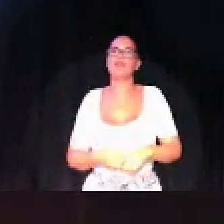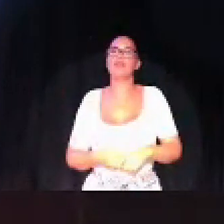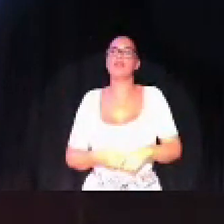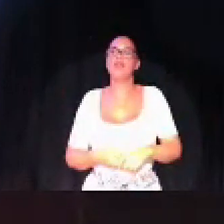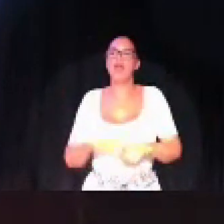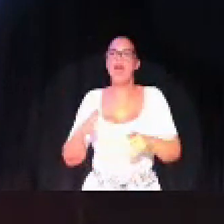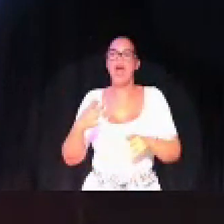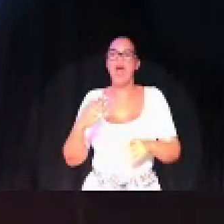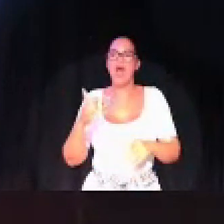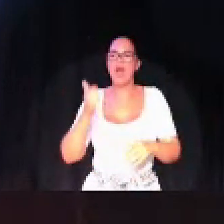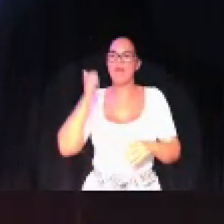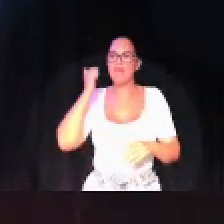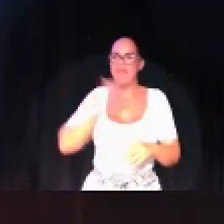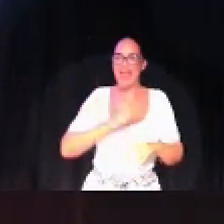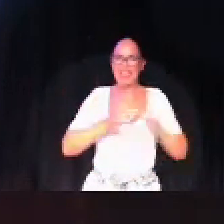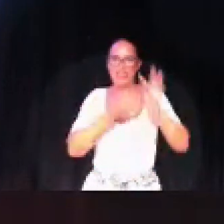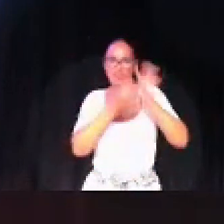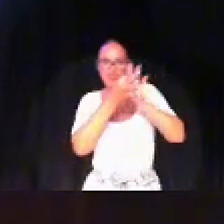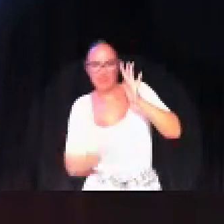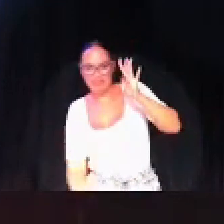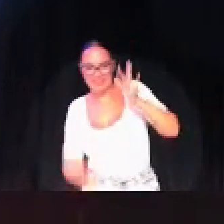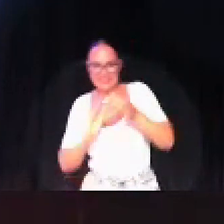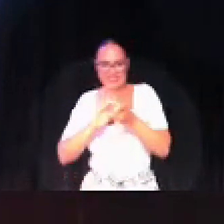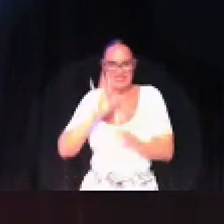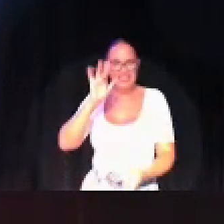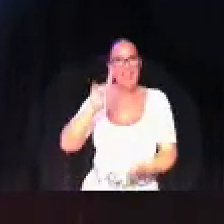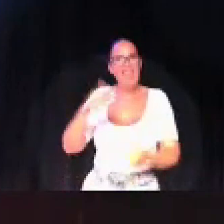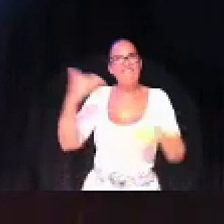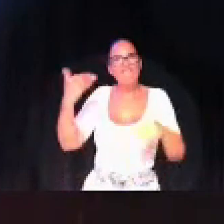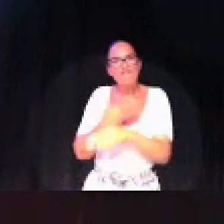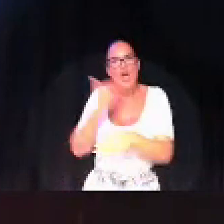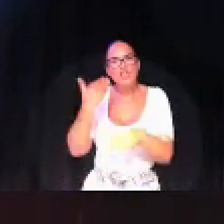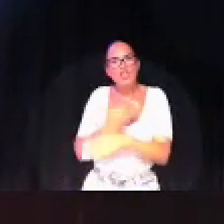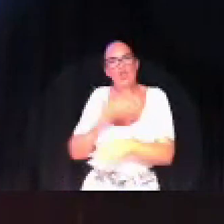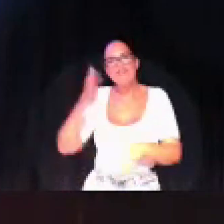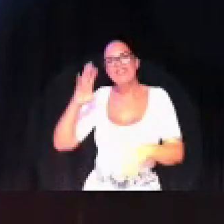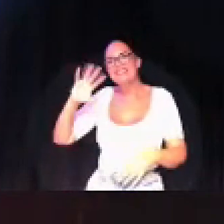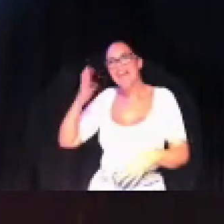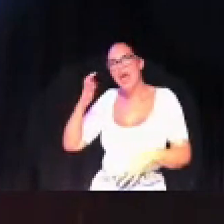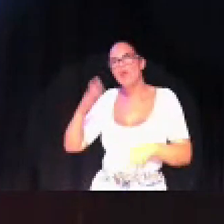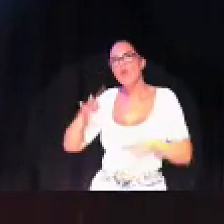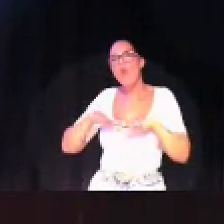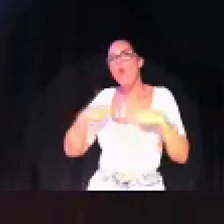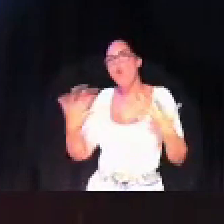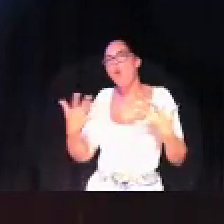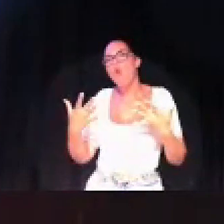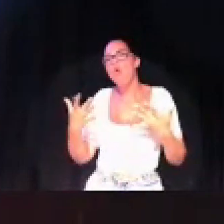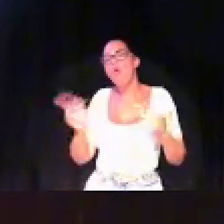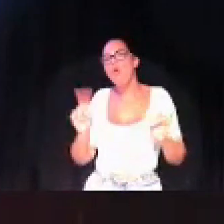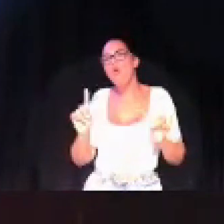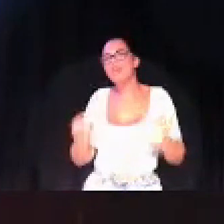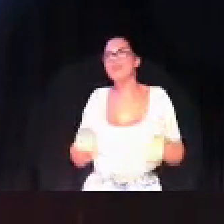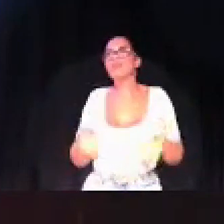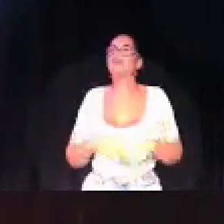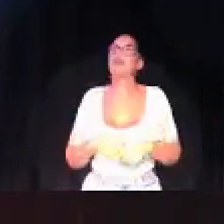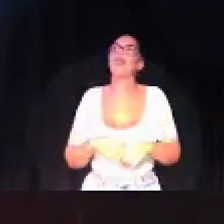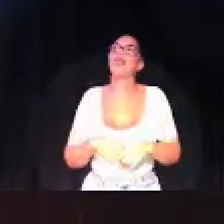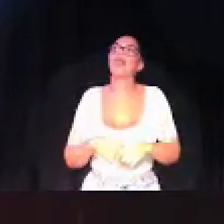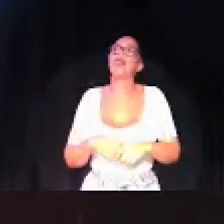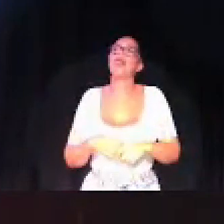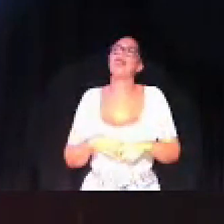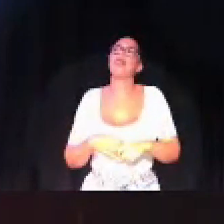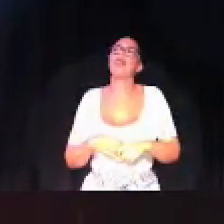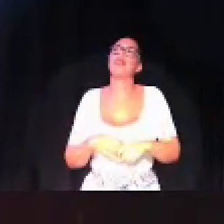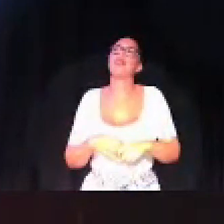strings, are they functional in terms of making sounds, or there's something like Yeah, so these are,